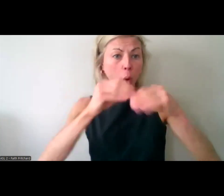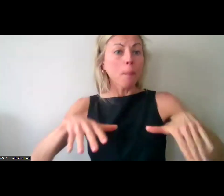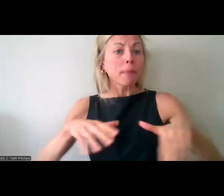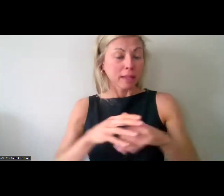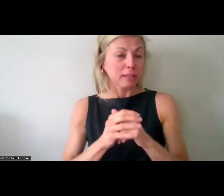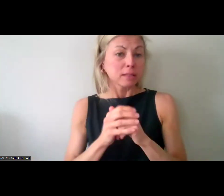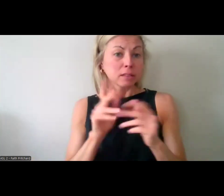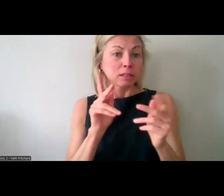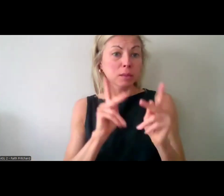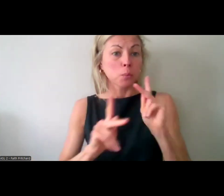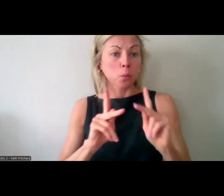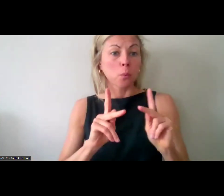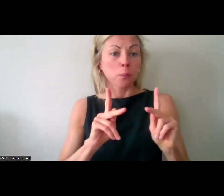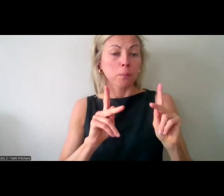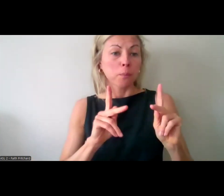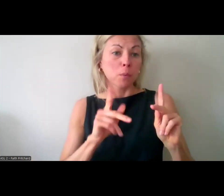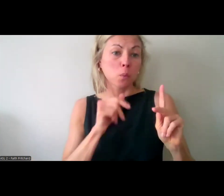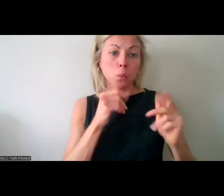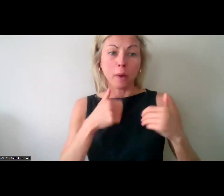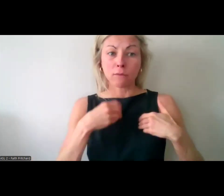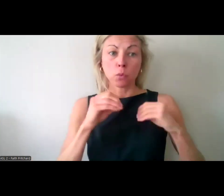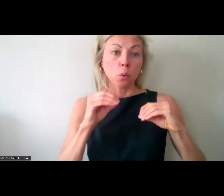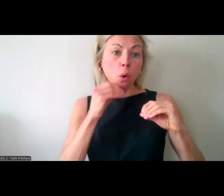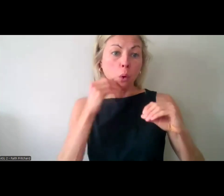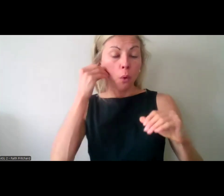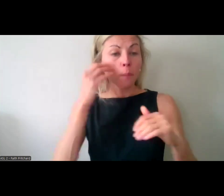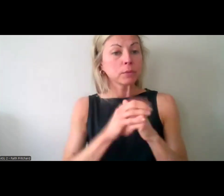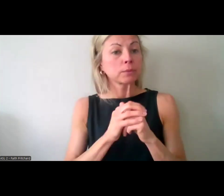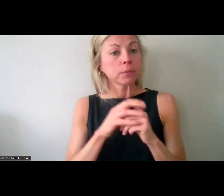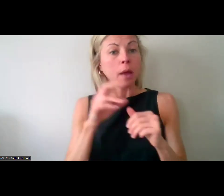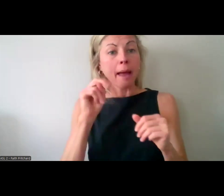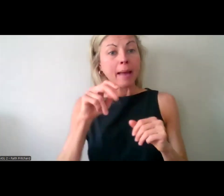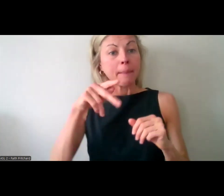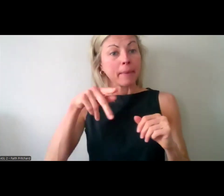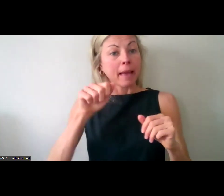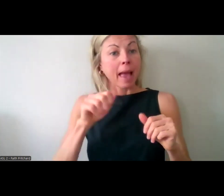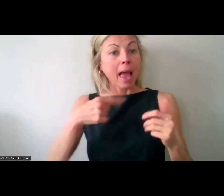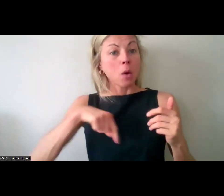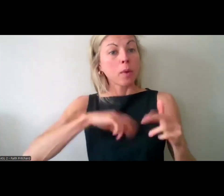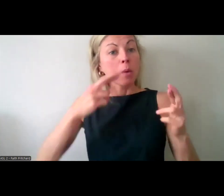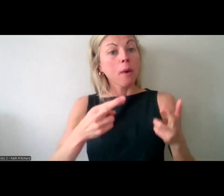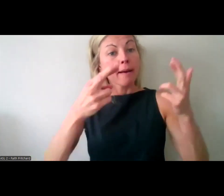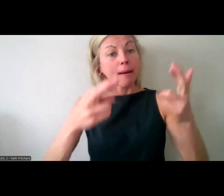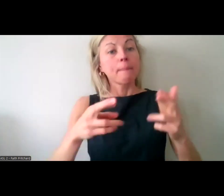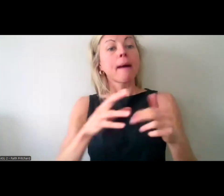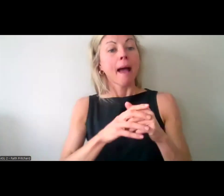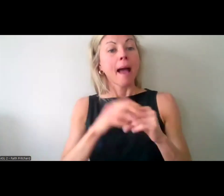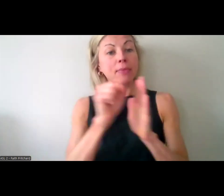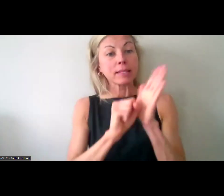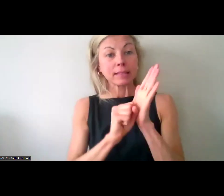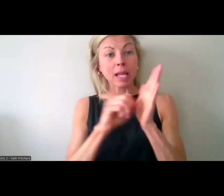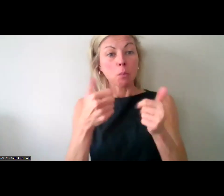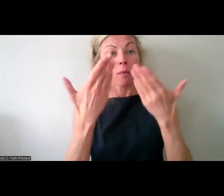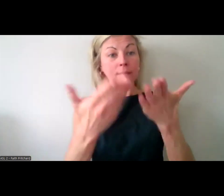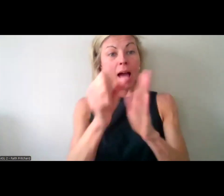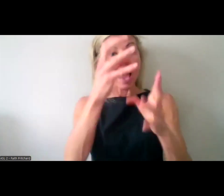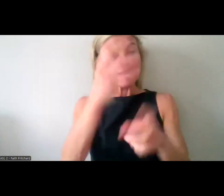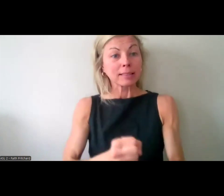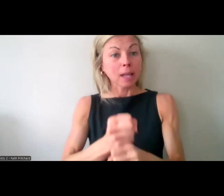also, in the CDA's annual report on the MPA, we recommend that the state also provide a summary of